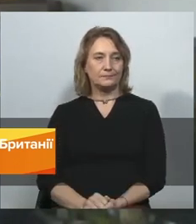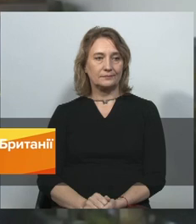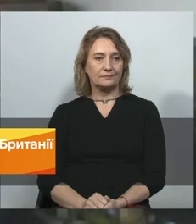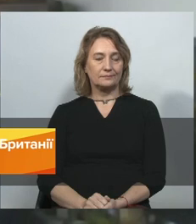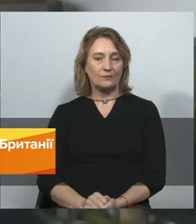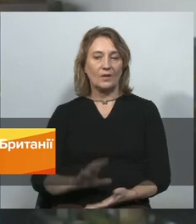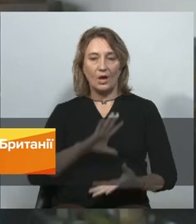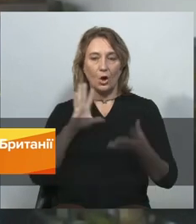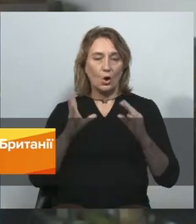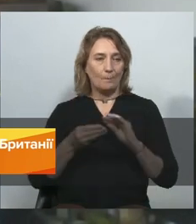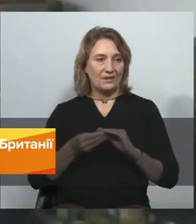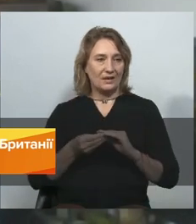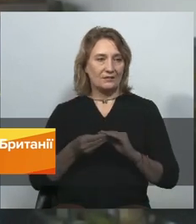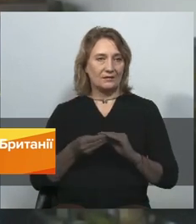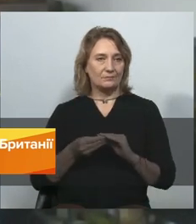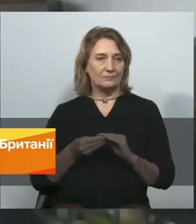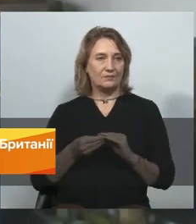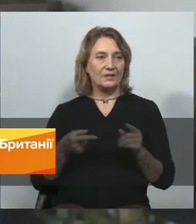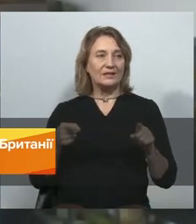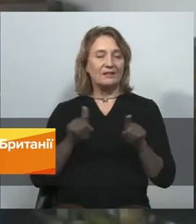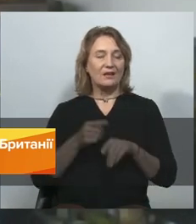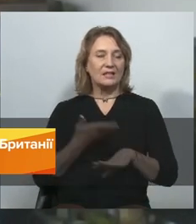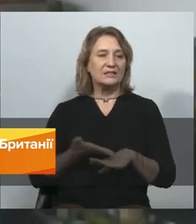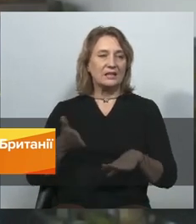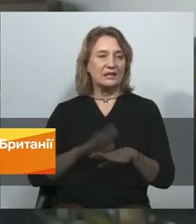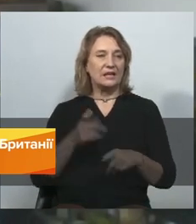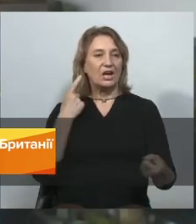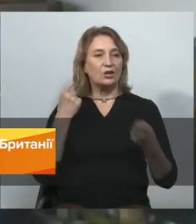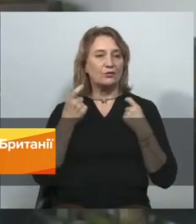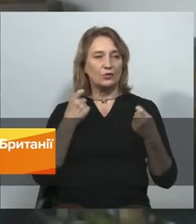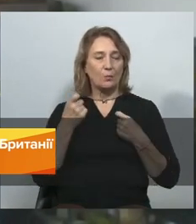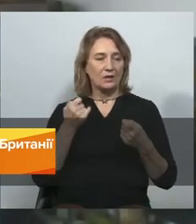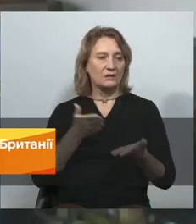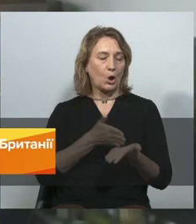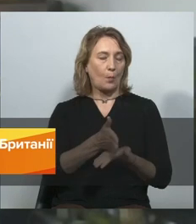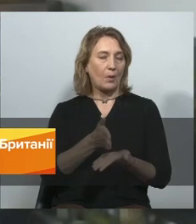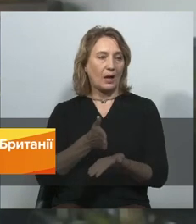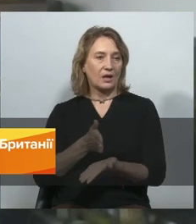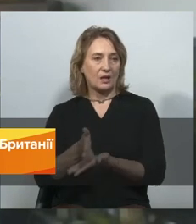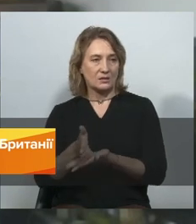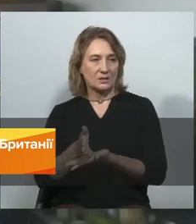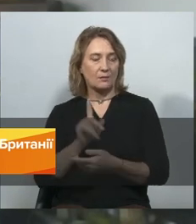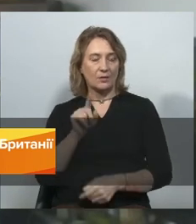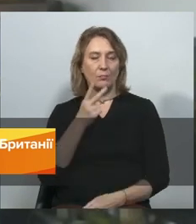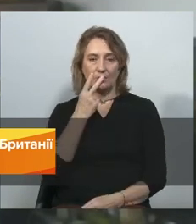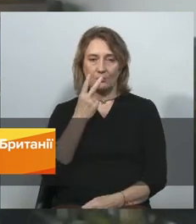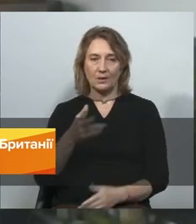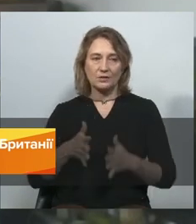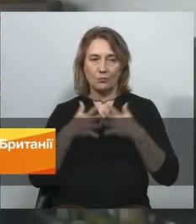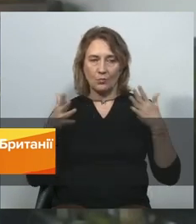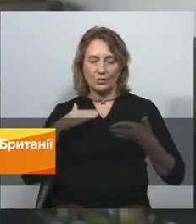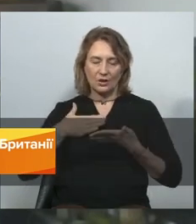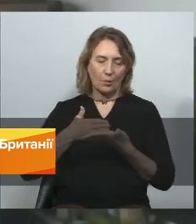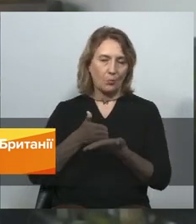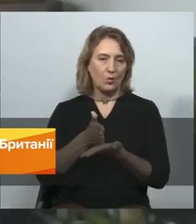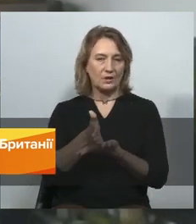complex information operations. We're going to see that democratized, and we're going to see more individuals, political parties, private companies doing